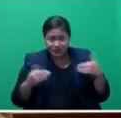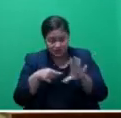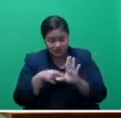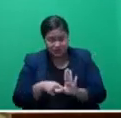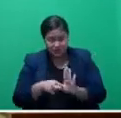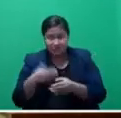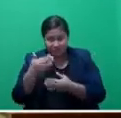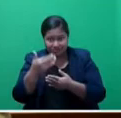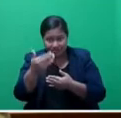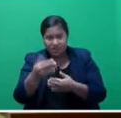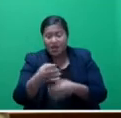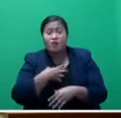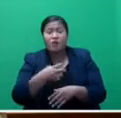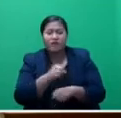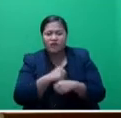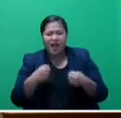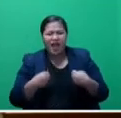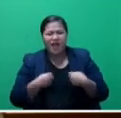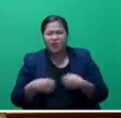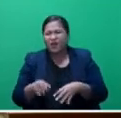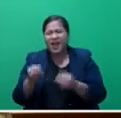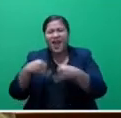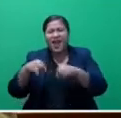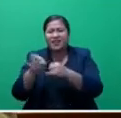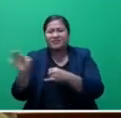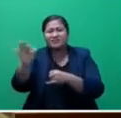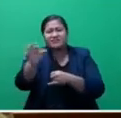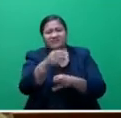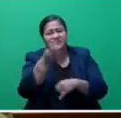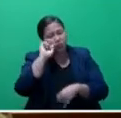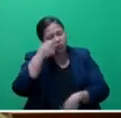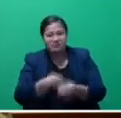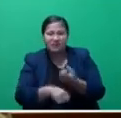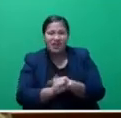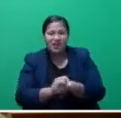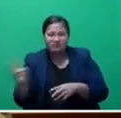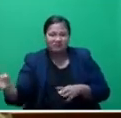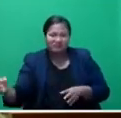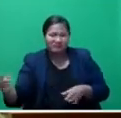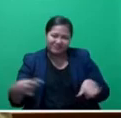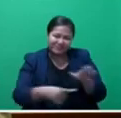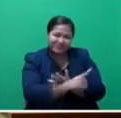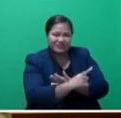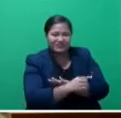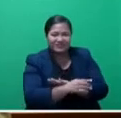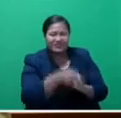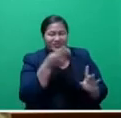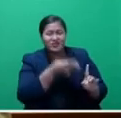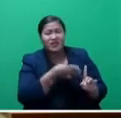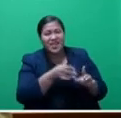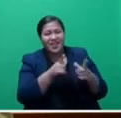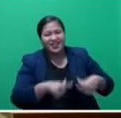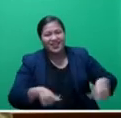of our maritime residents are expected to become marooned to the mainlands. This gradual but